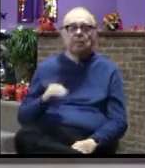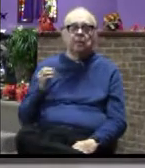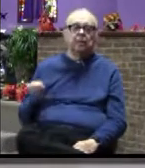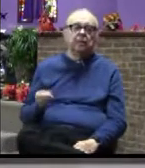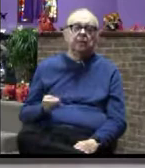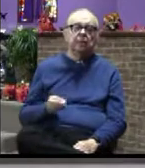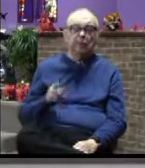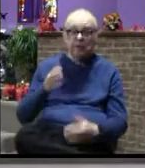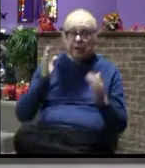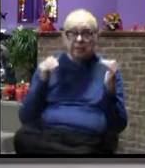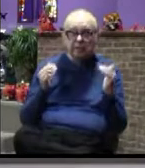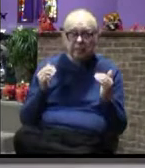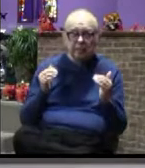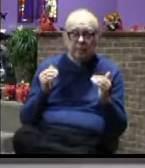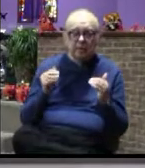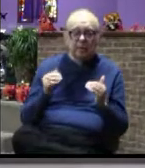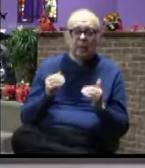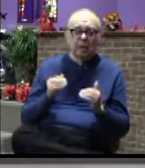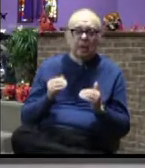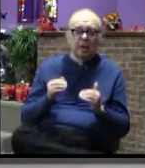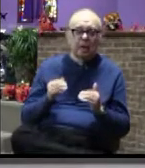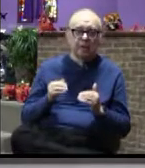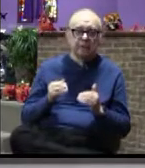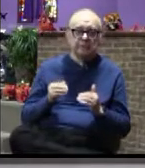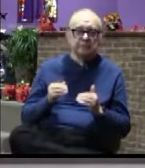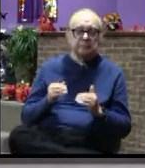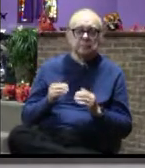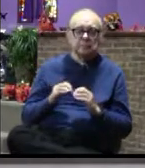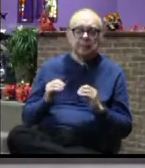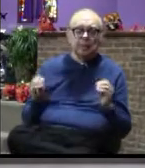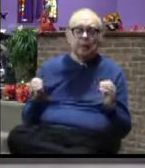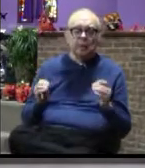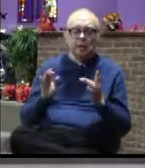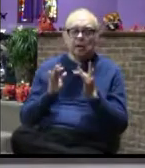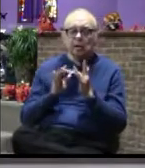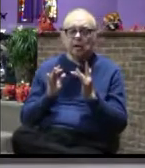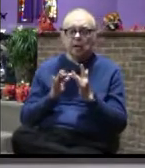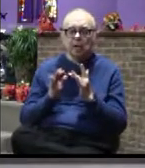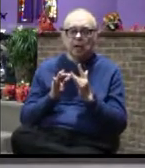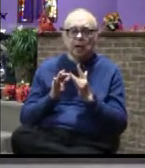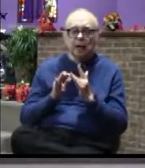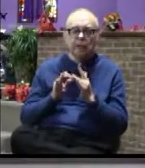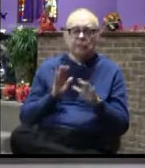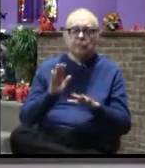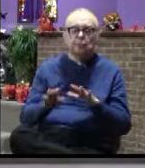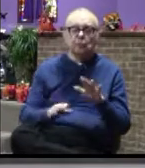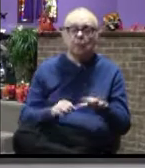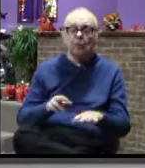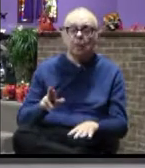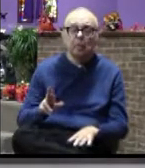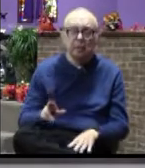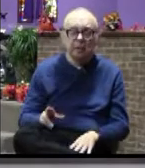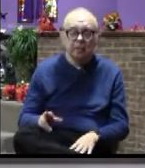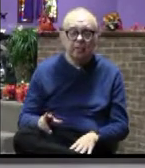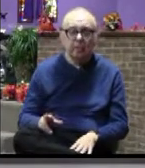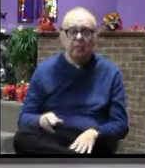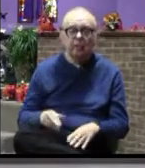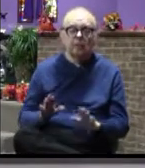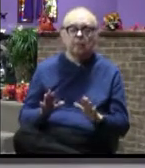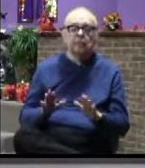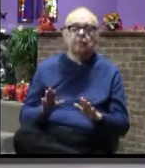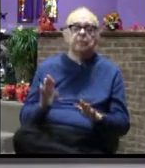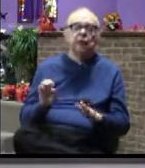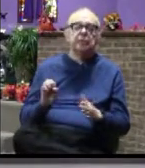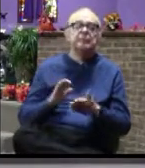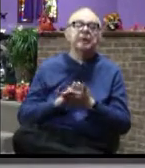and you just expect maybe to make eye contact or not make eye contact and walk on you're